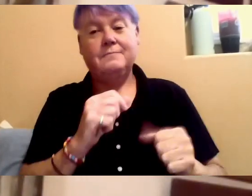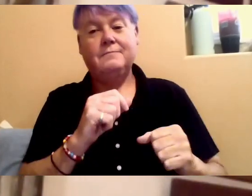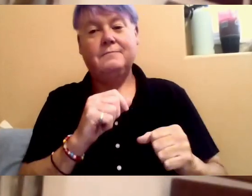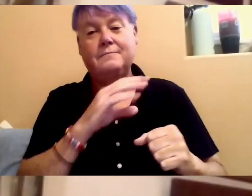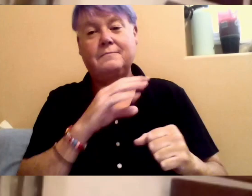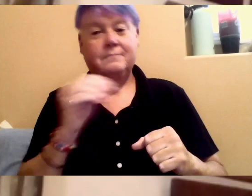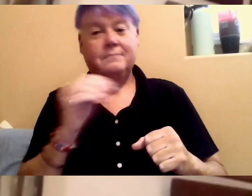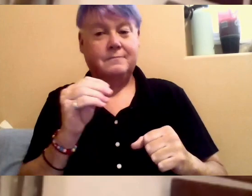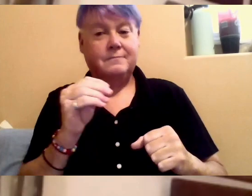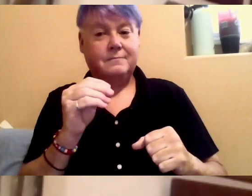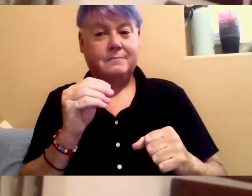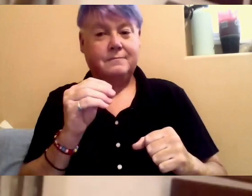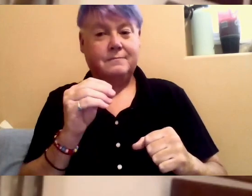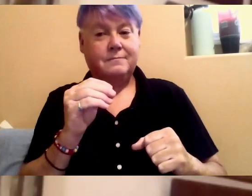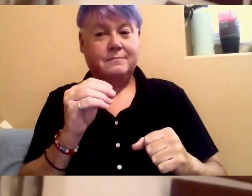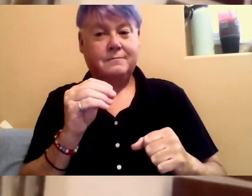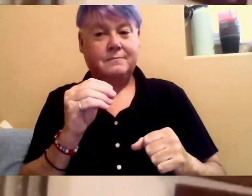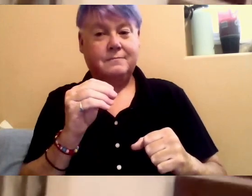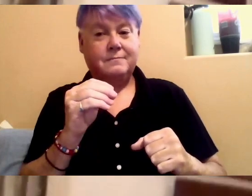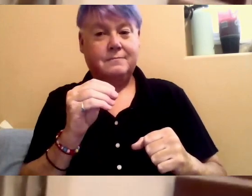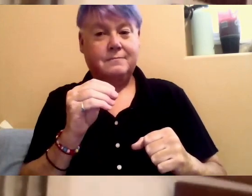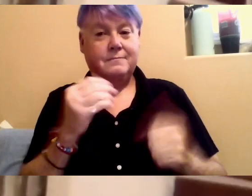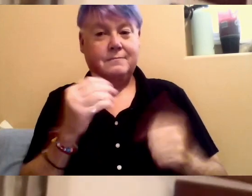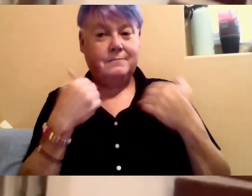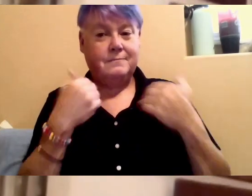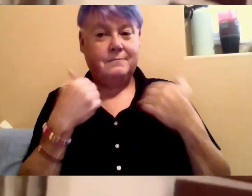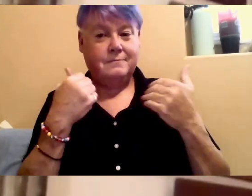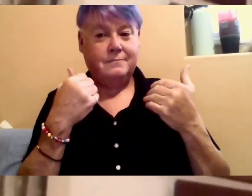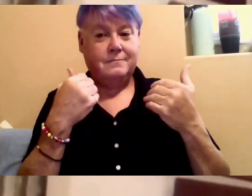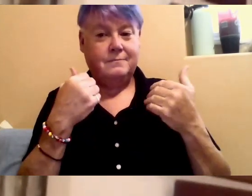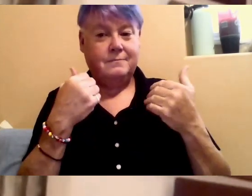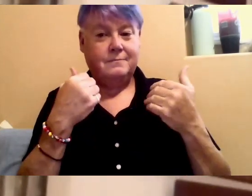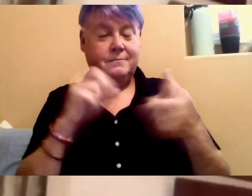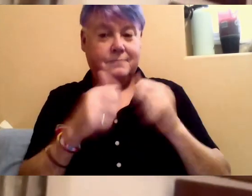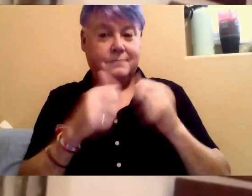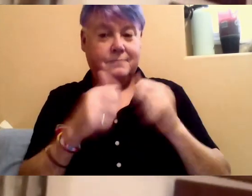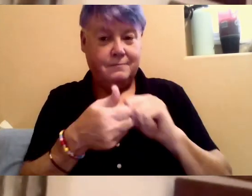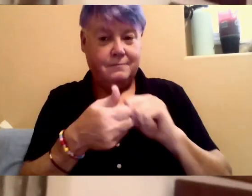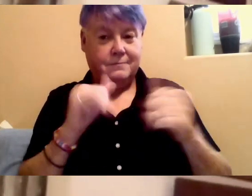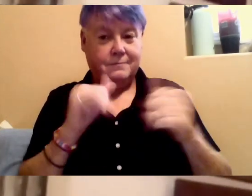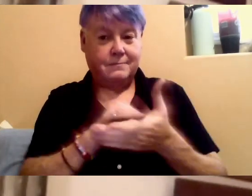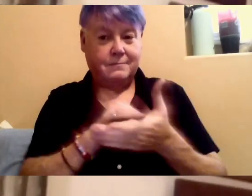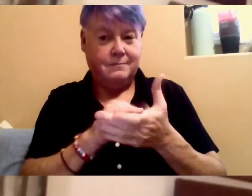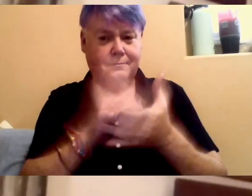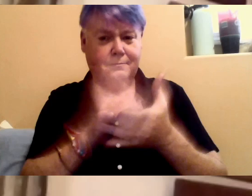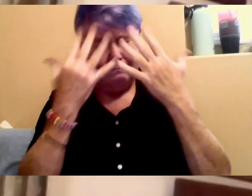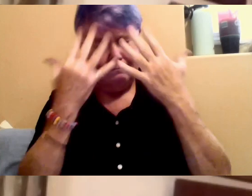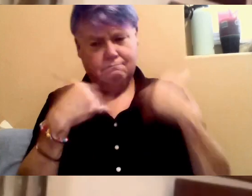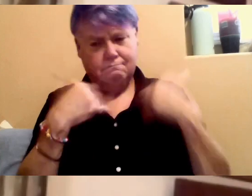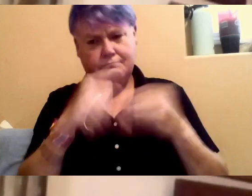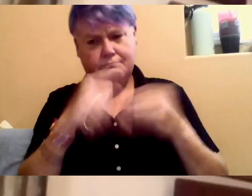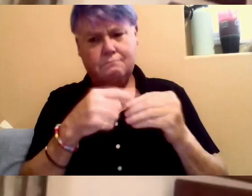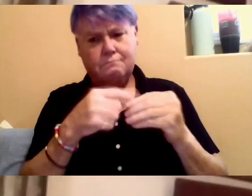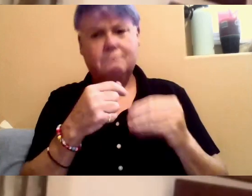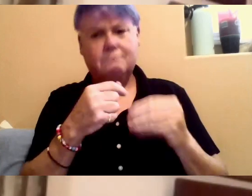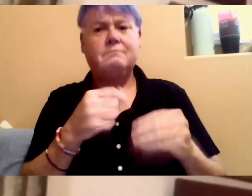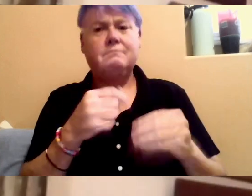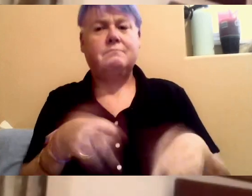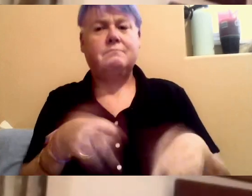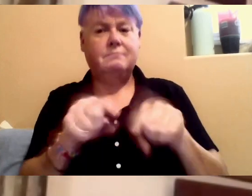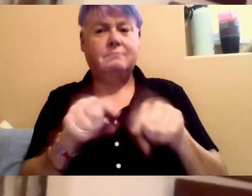the incident that she has regretted all her life took place in 1942 during the